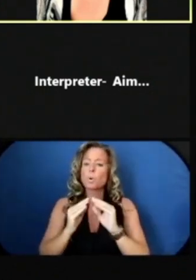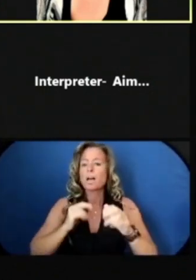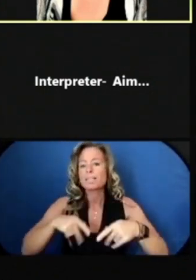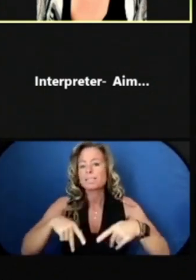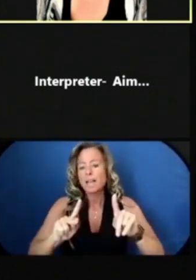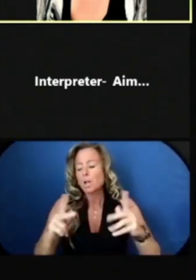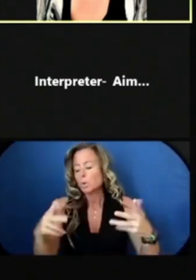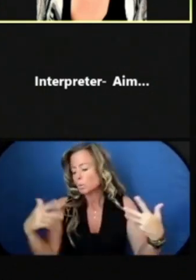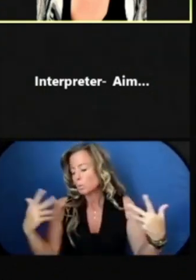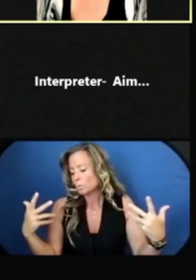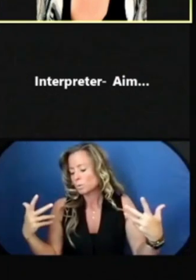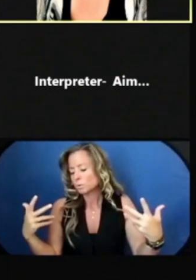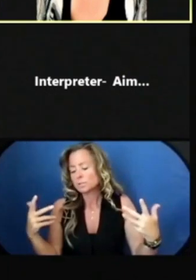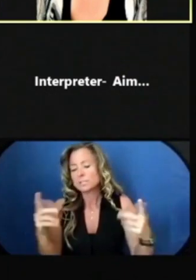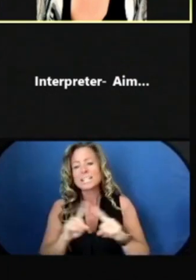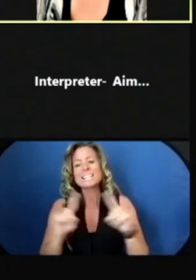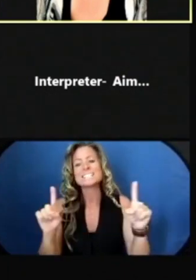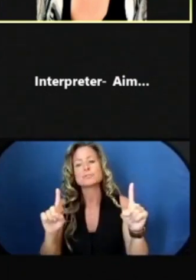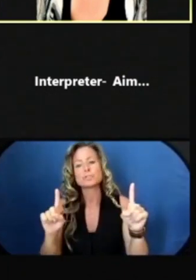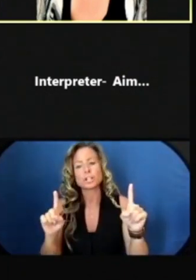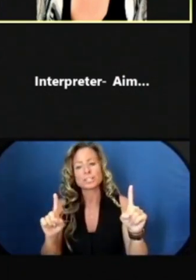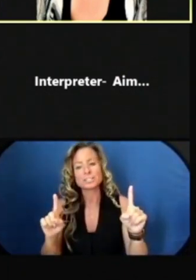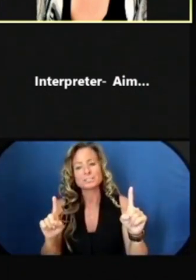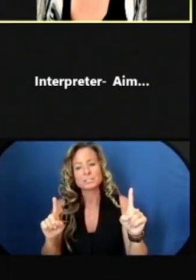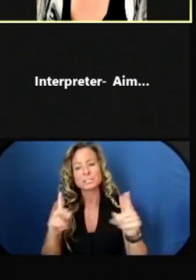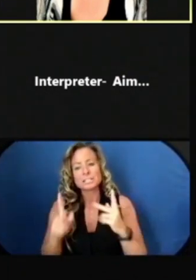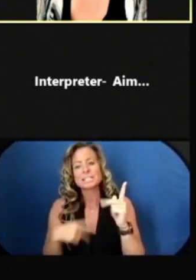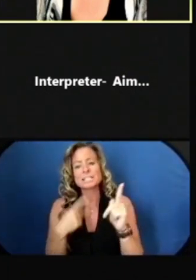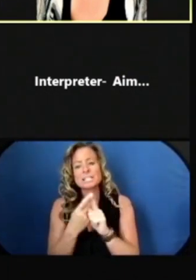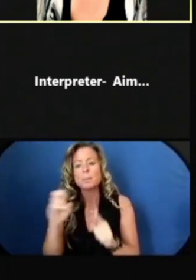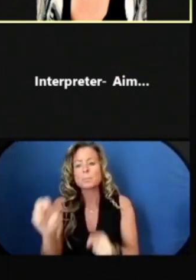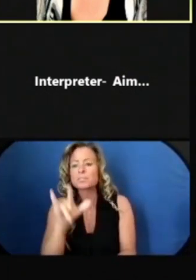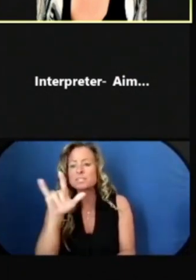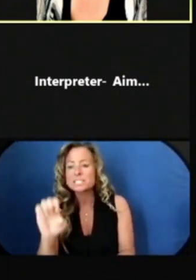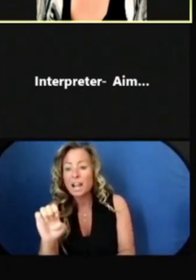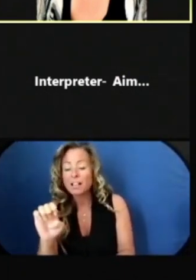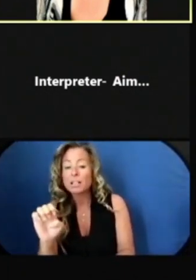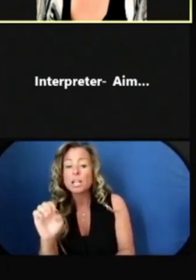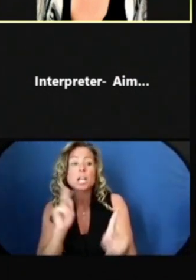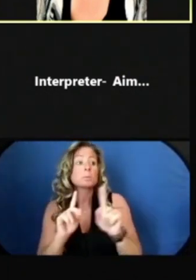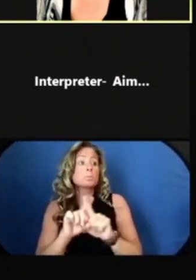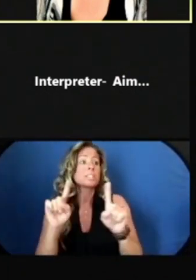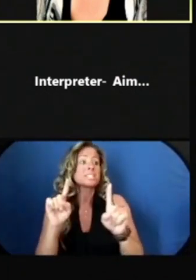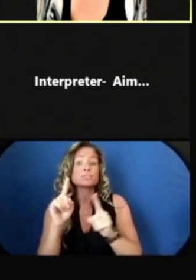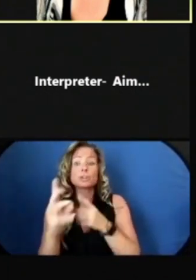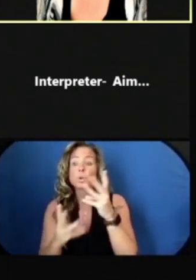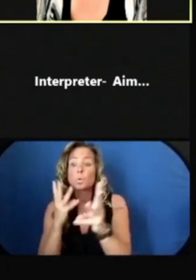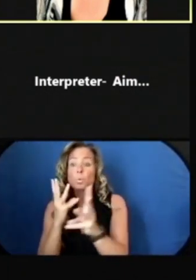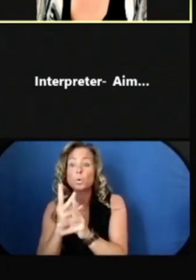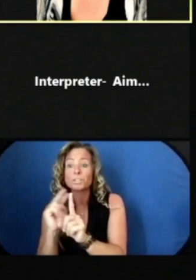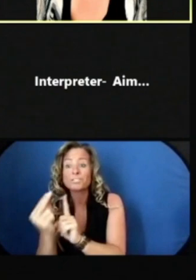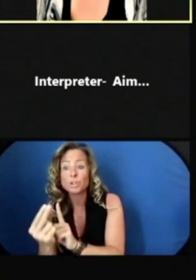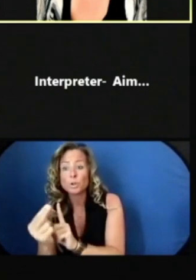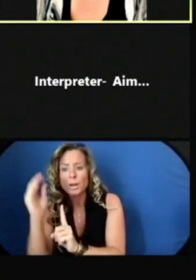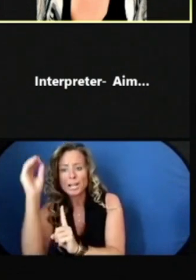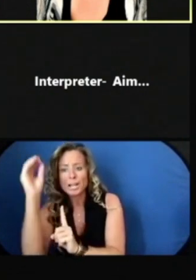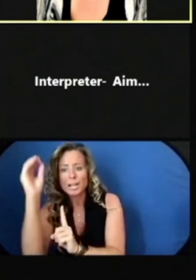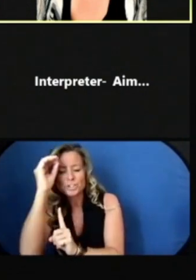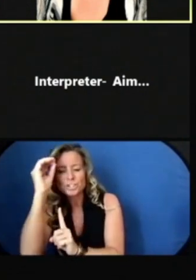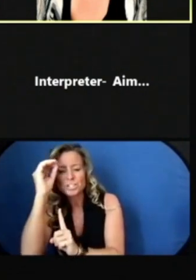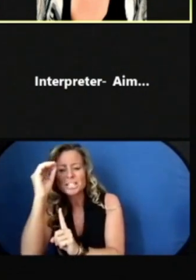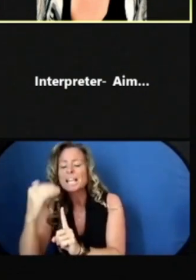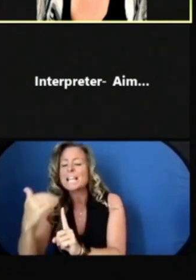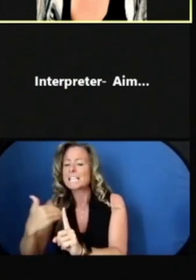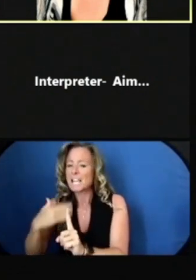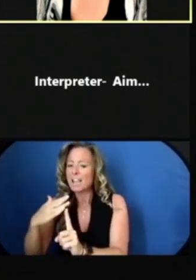for slightly different interpretations, so that people with different worldviews can reach conclusions that